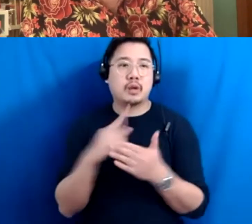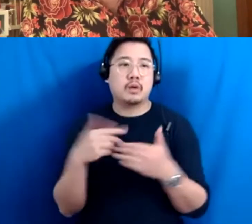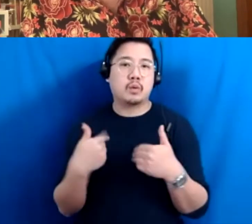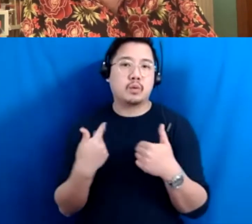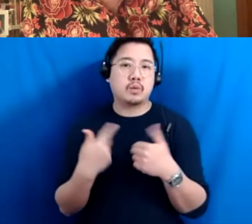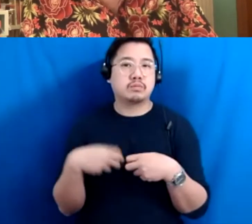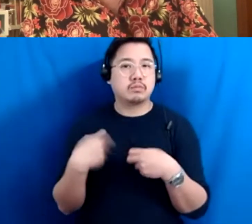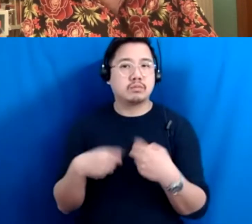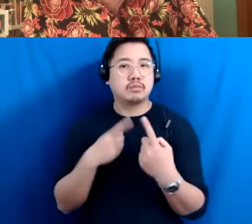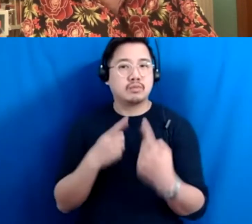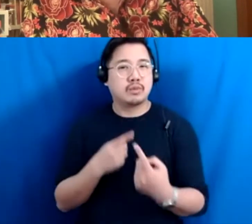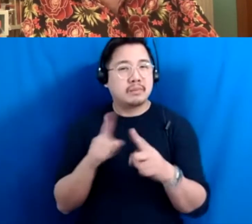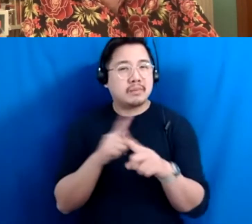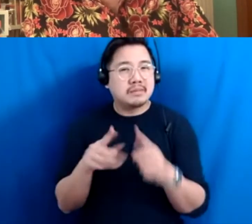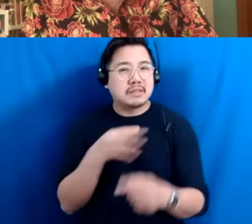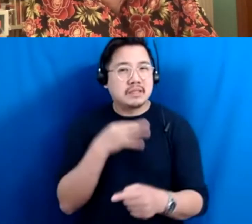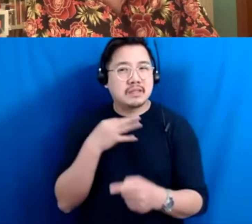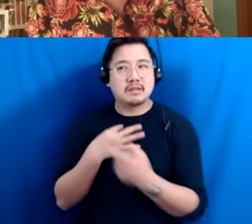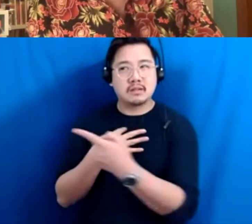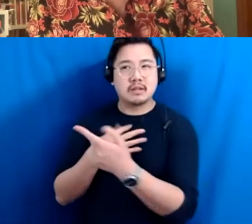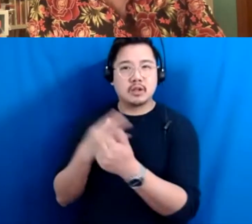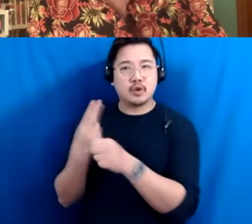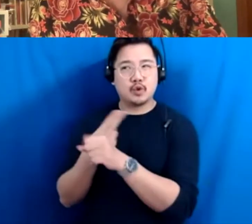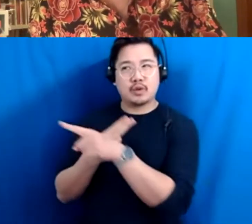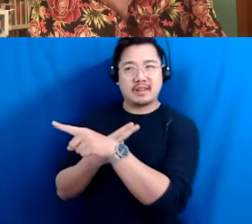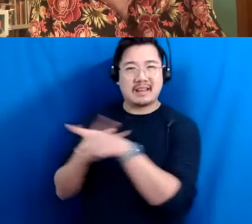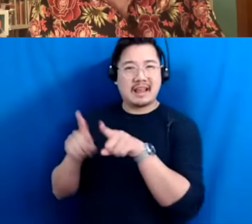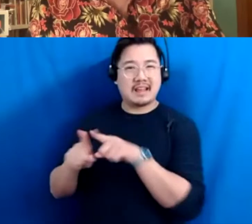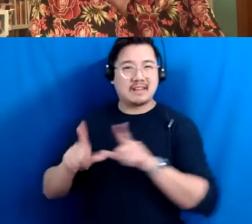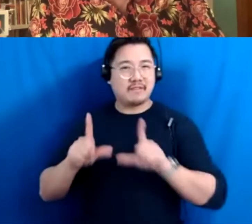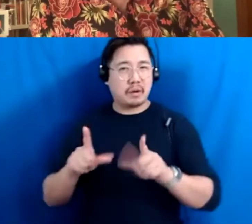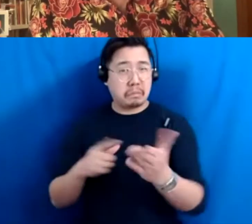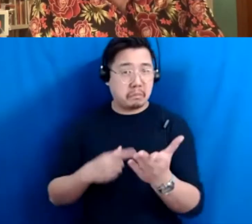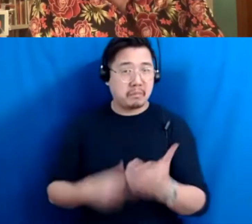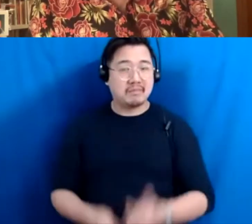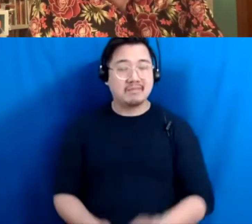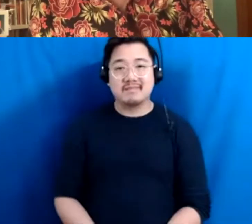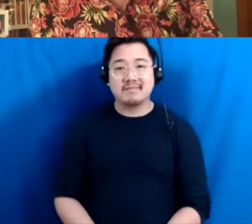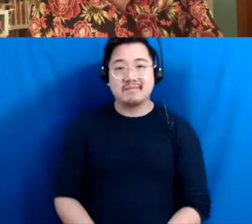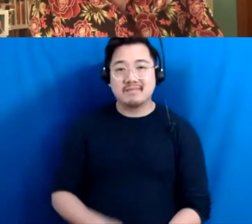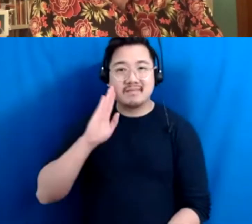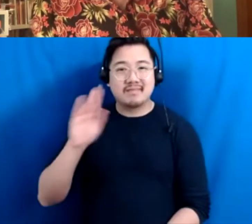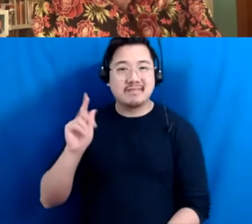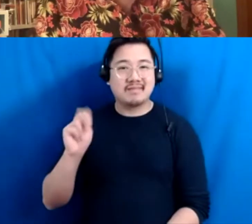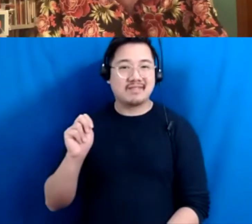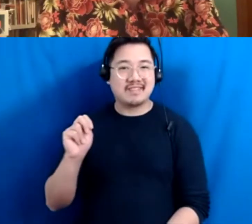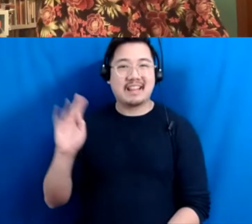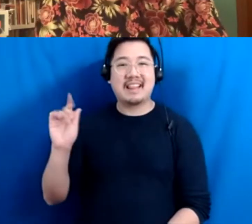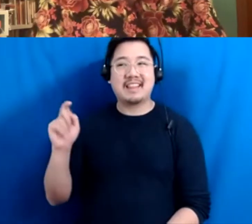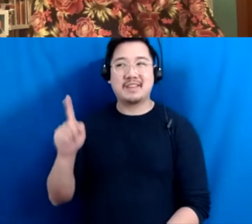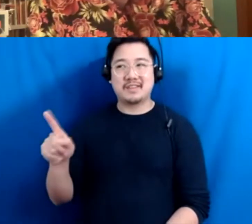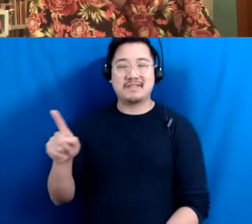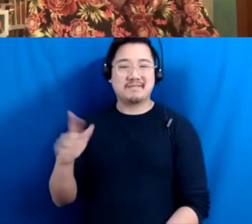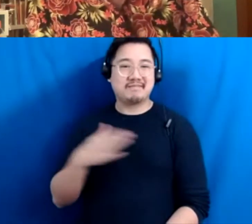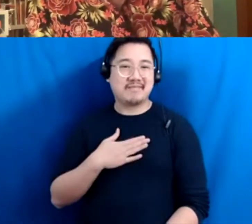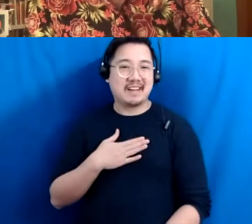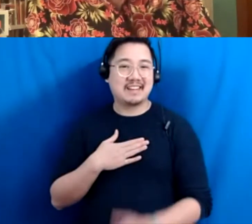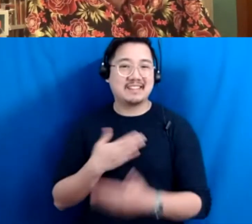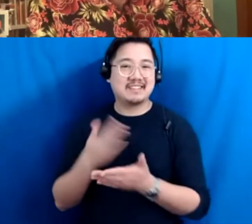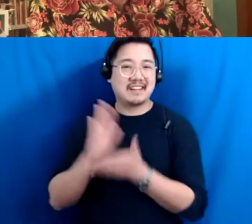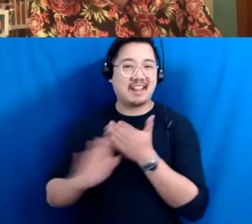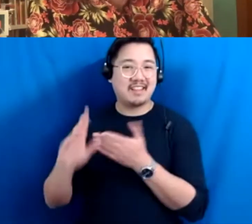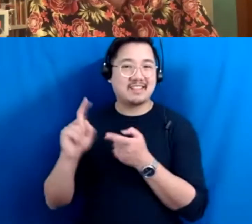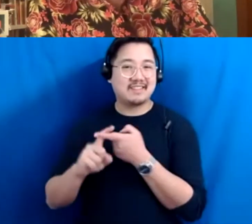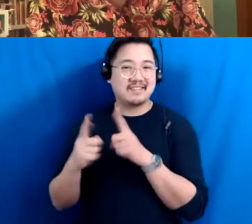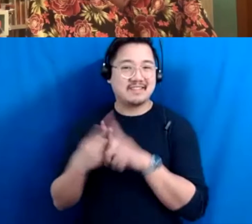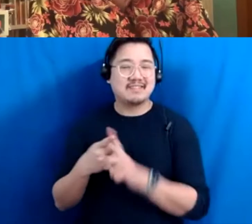but interested to hear about that framing. Hi, Lynn. Lynn is my college friend. Oh. I